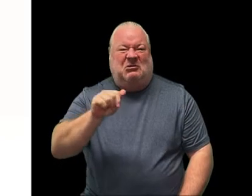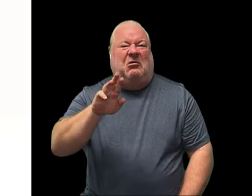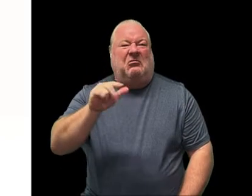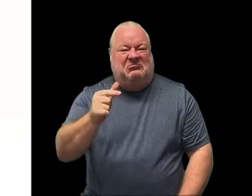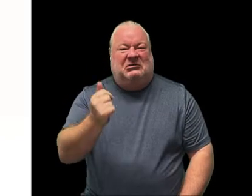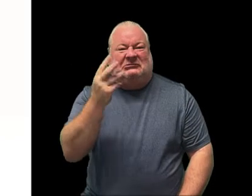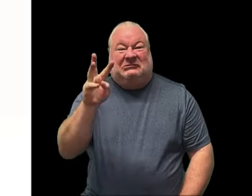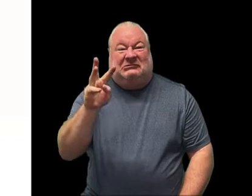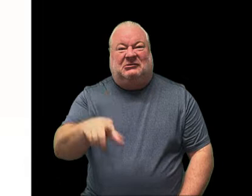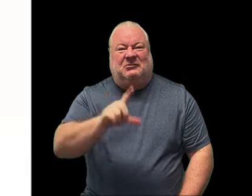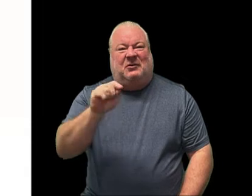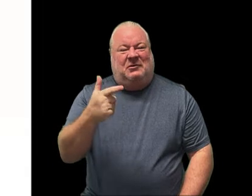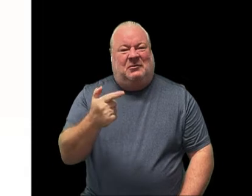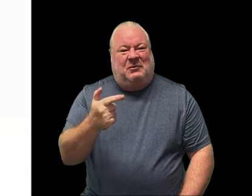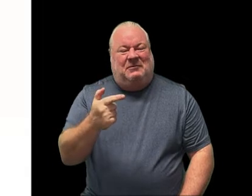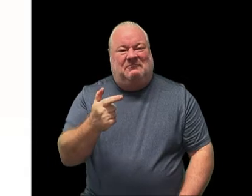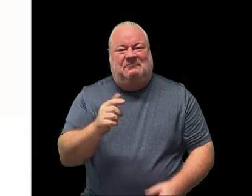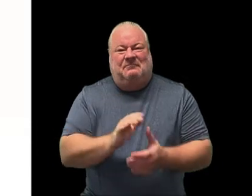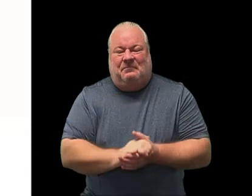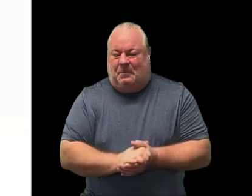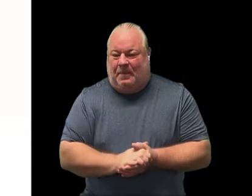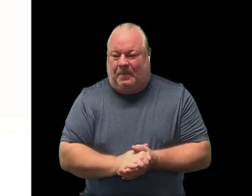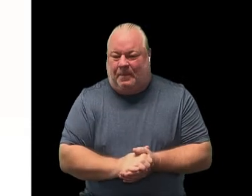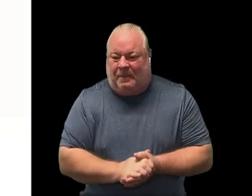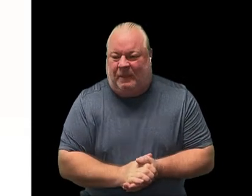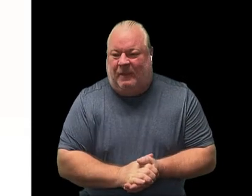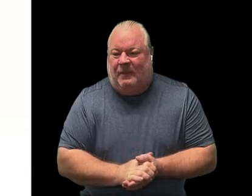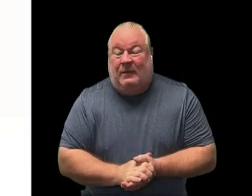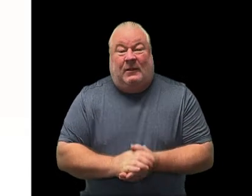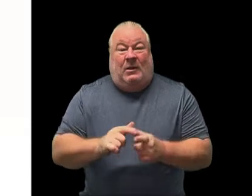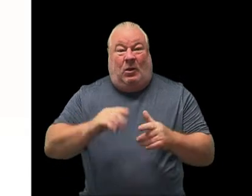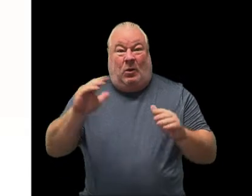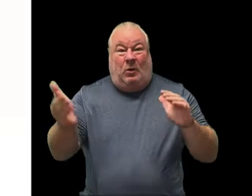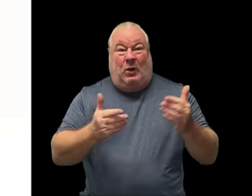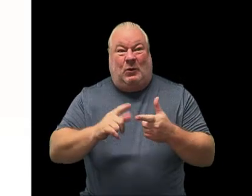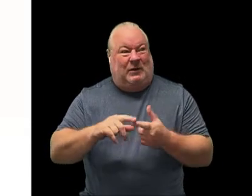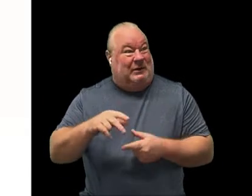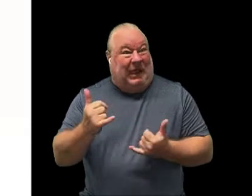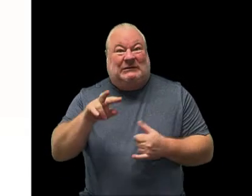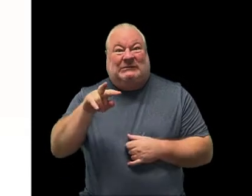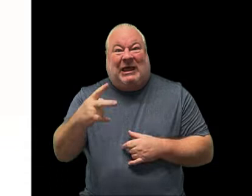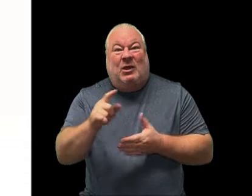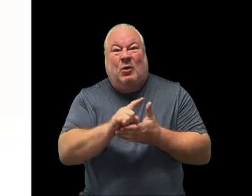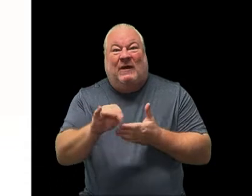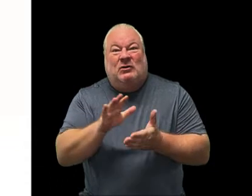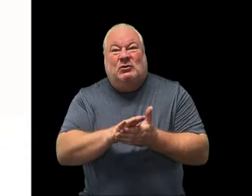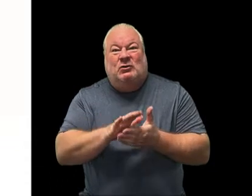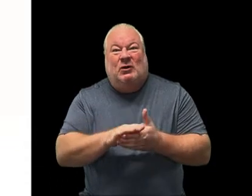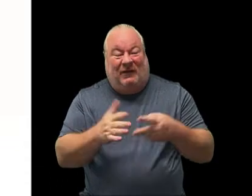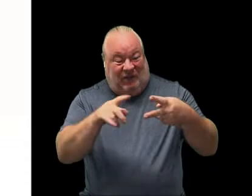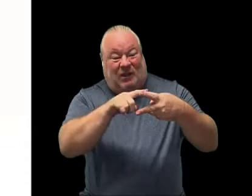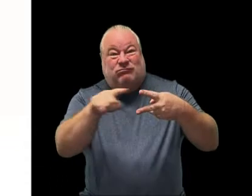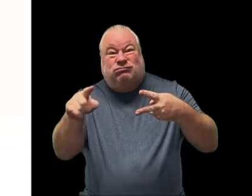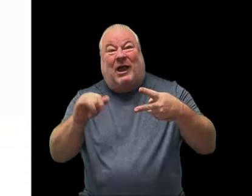August 16th, 2021. I want to welcome you to the second week of school. First week,